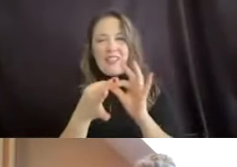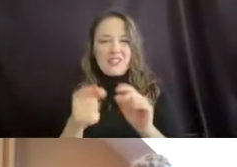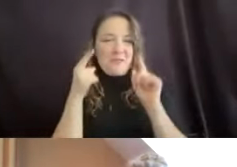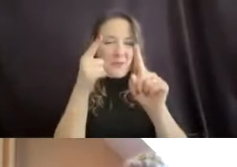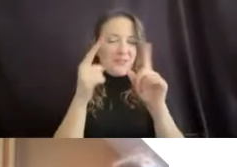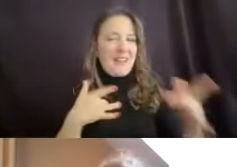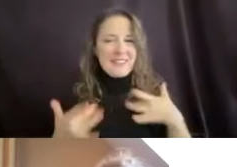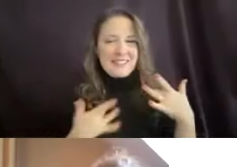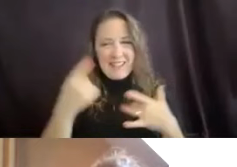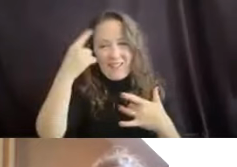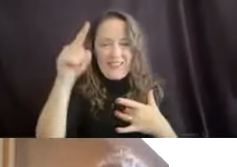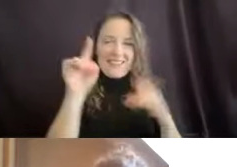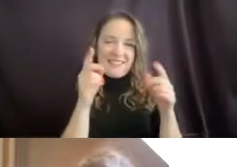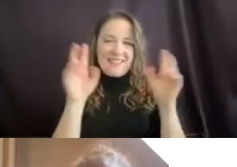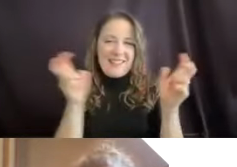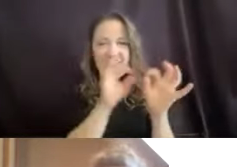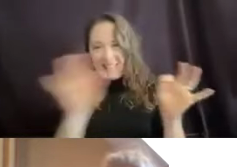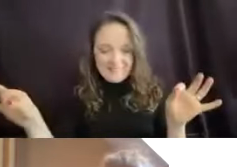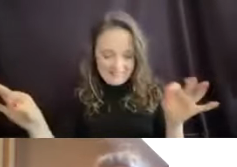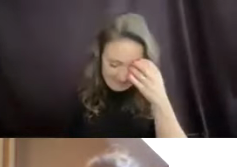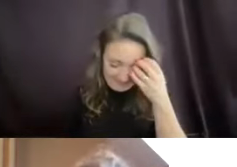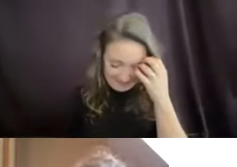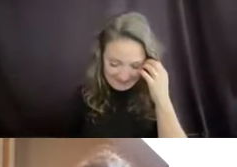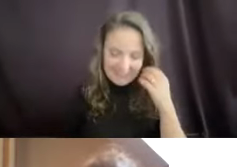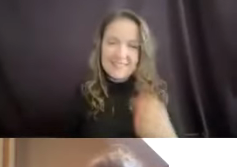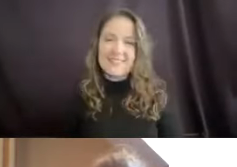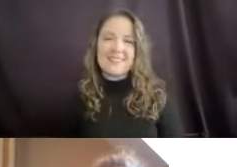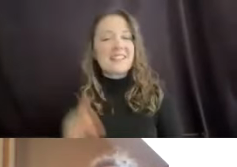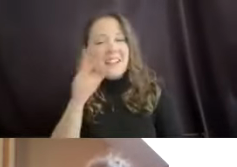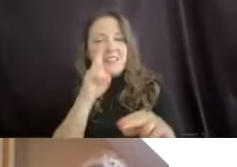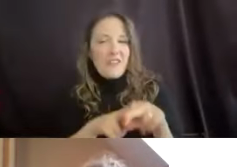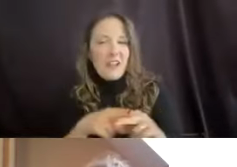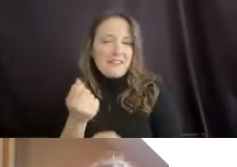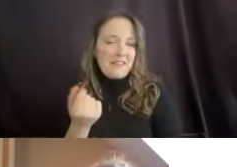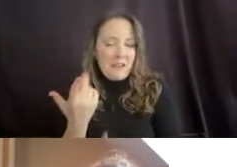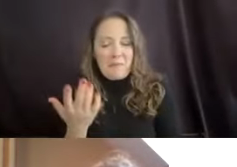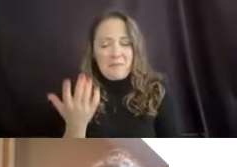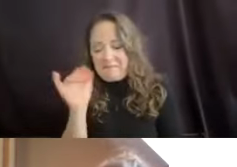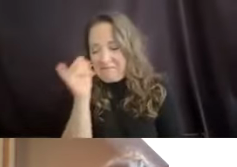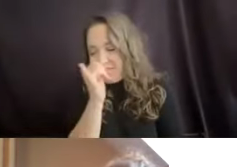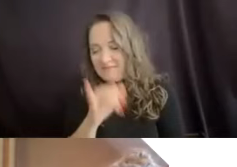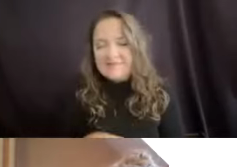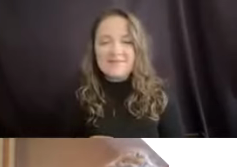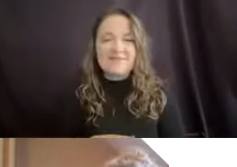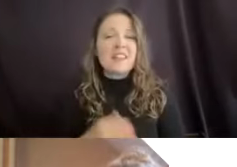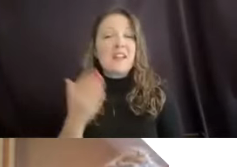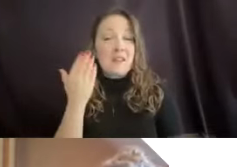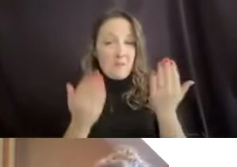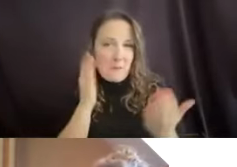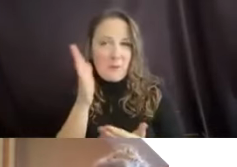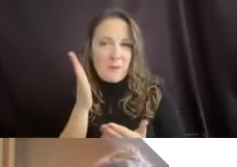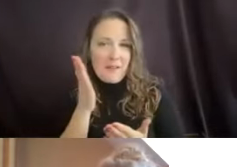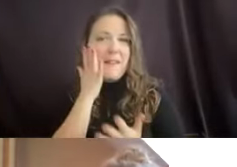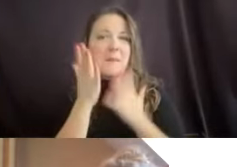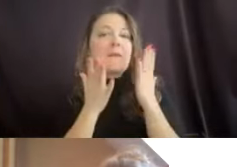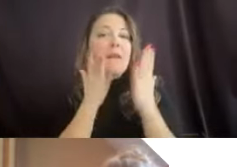this webinar title, um, just because it's fun and it's a little dorky, and probably is going to embarrass any sort